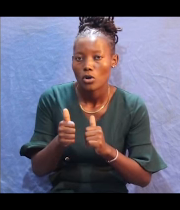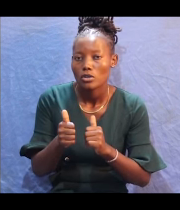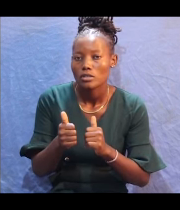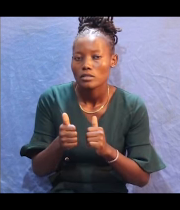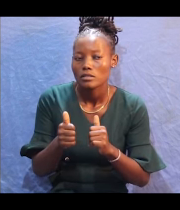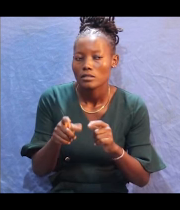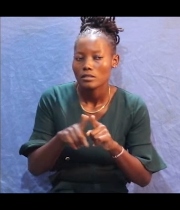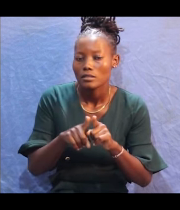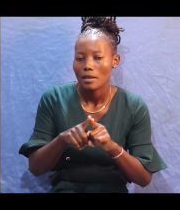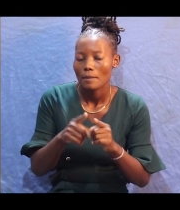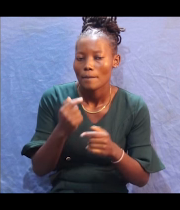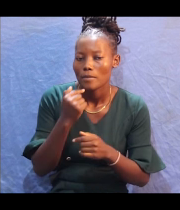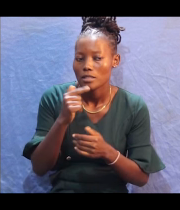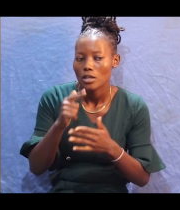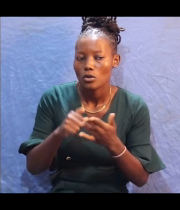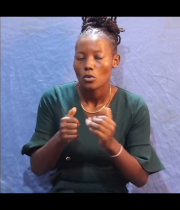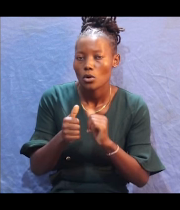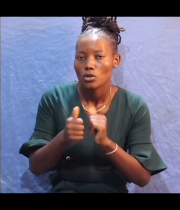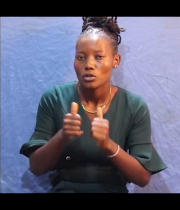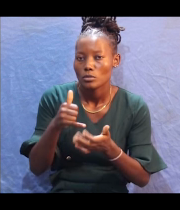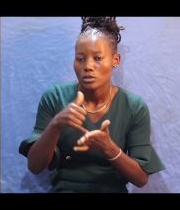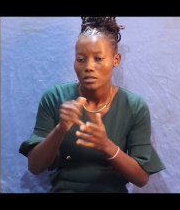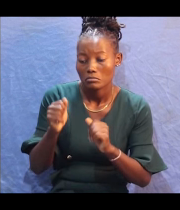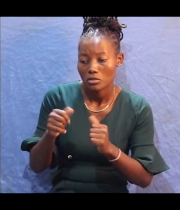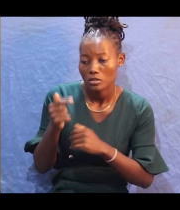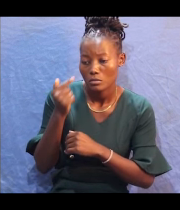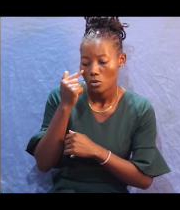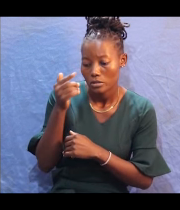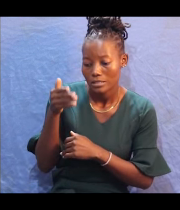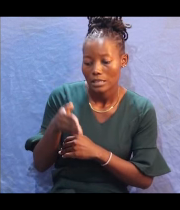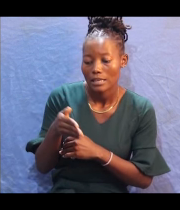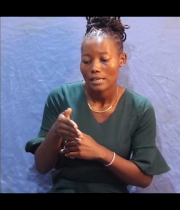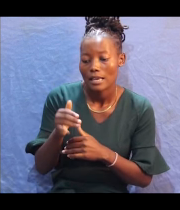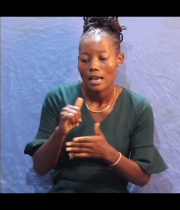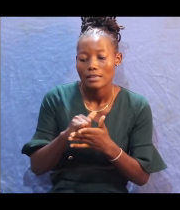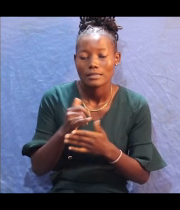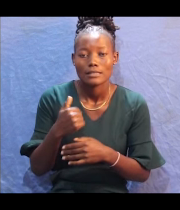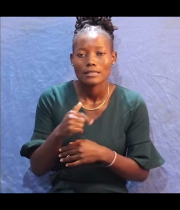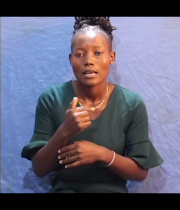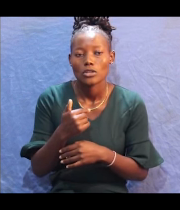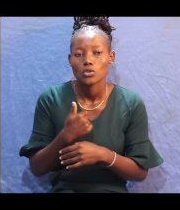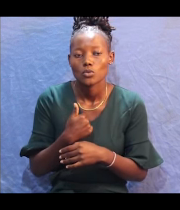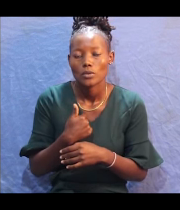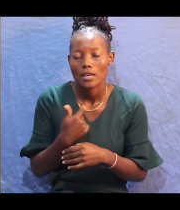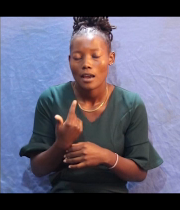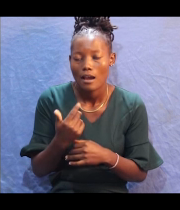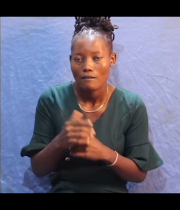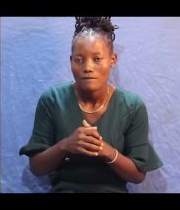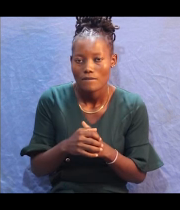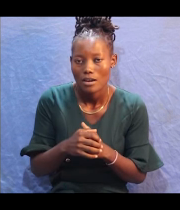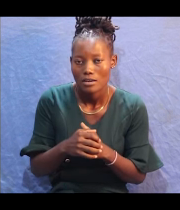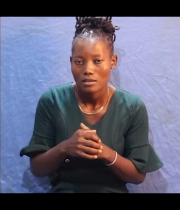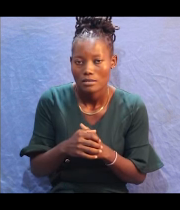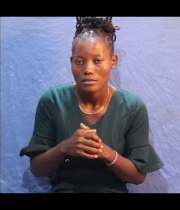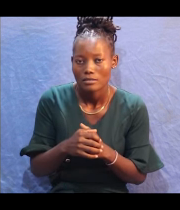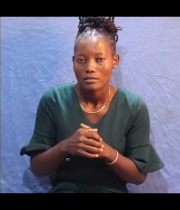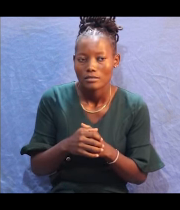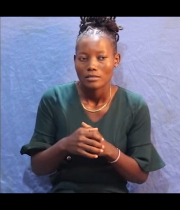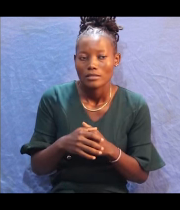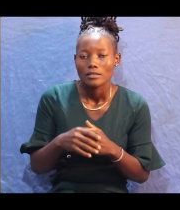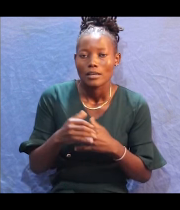define what sport is. And as we can see here is that we are mentioning play, recreation,